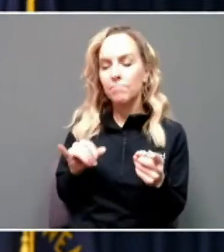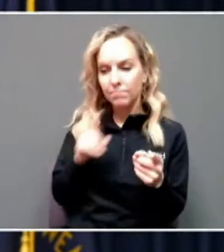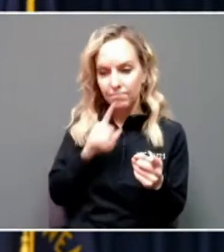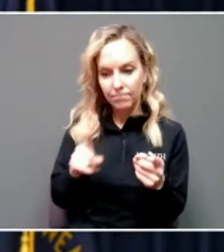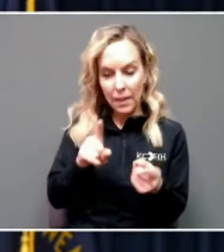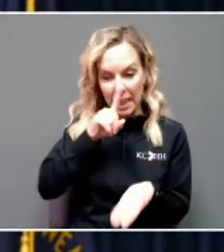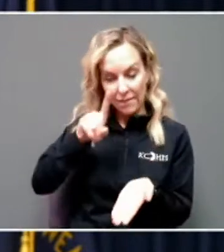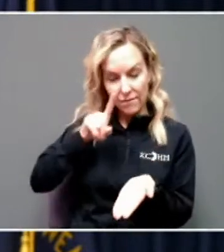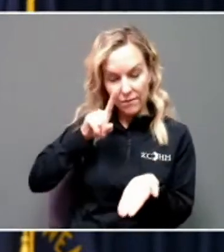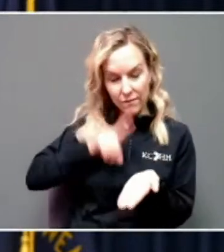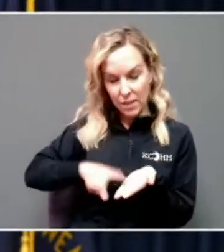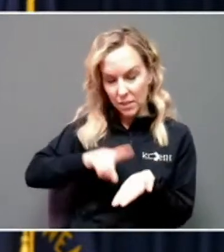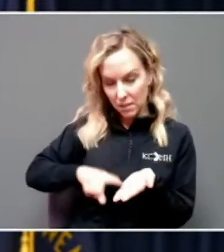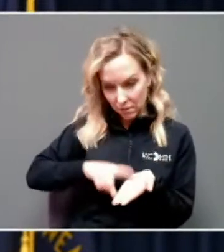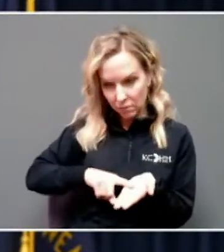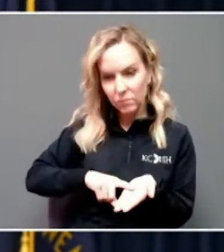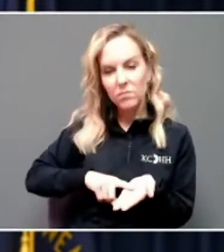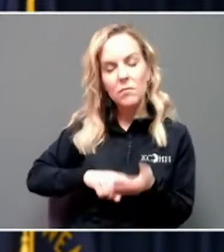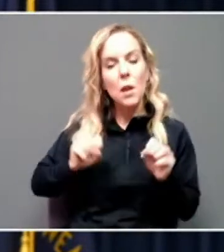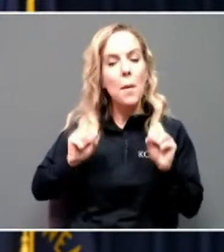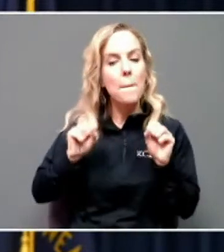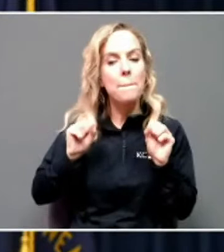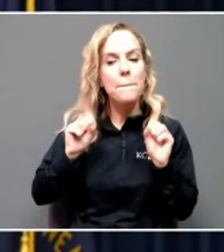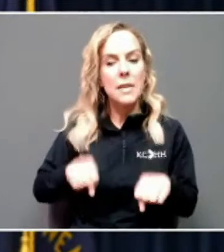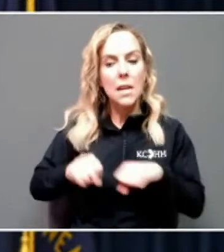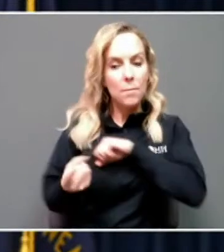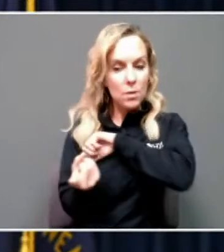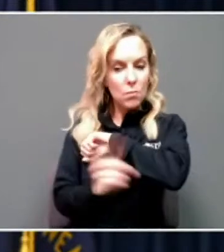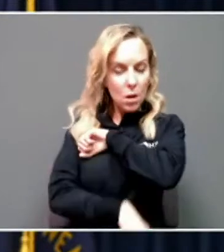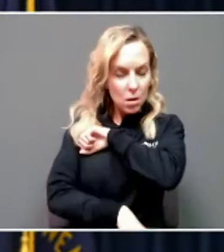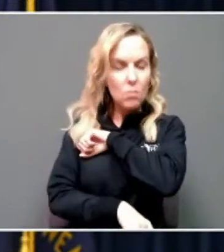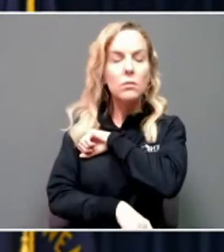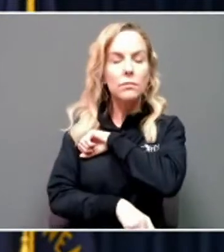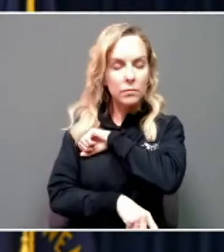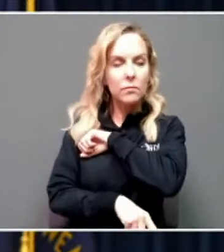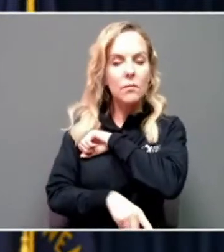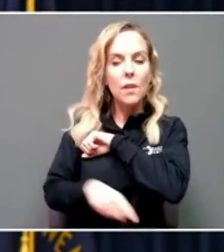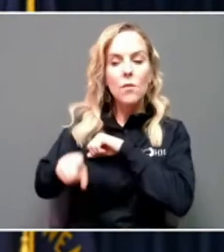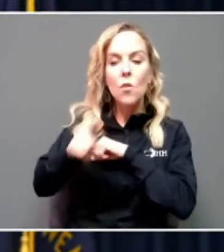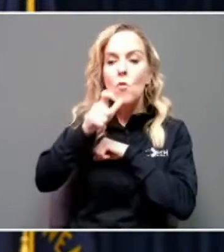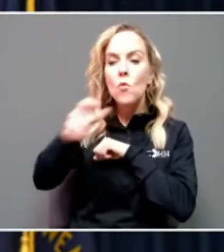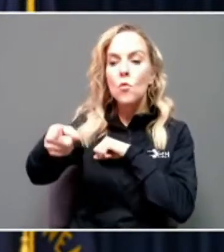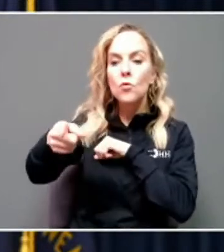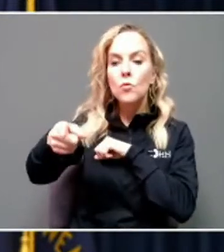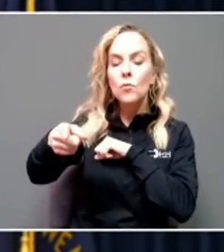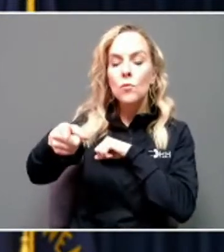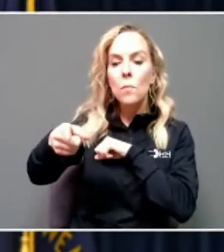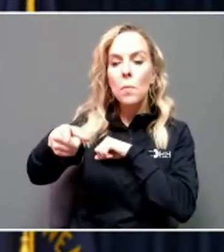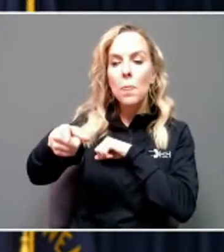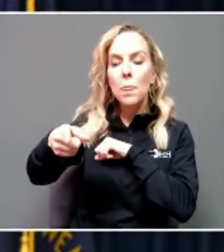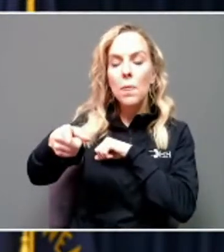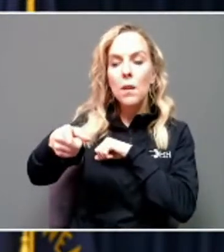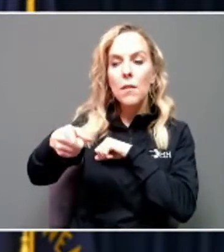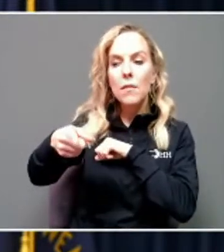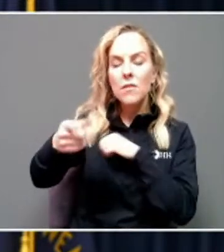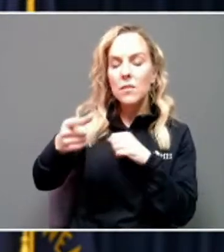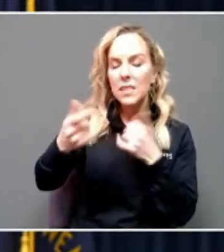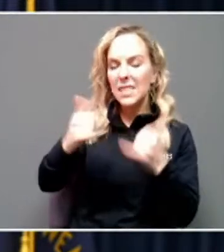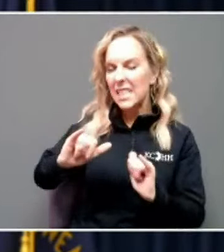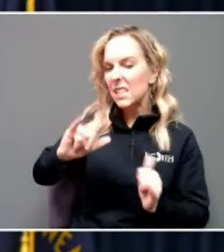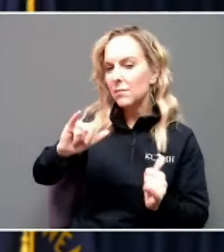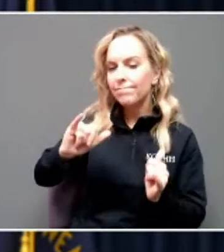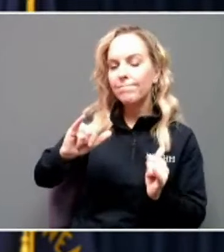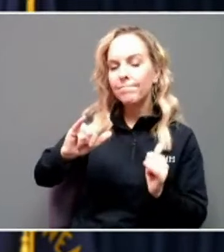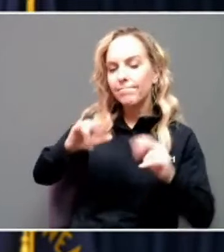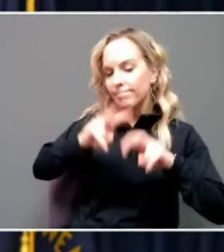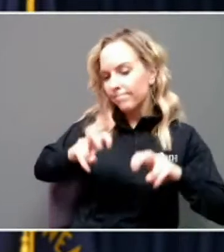investigation and potential prosecution of those matters is being looked into, the Attorney